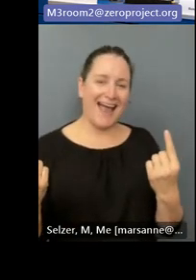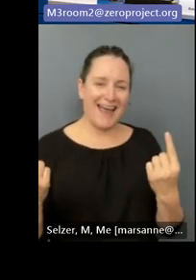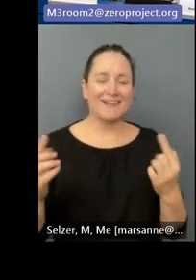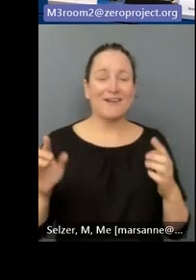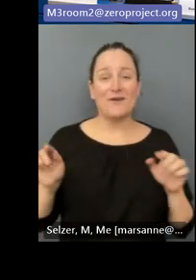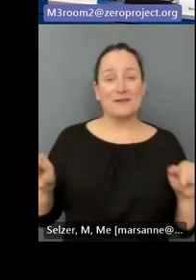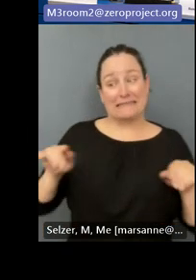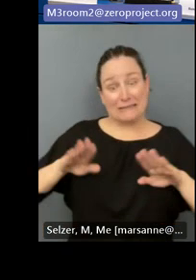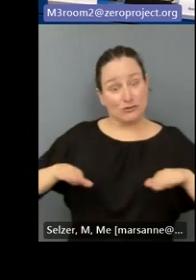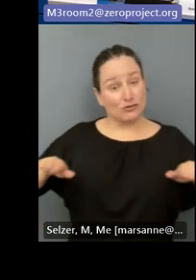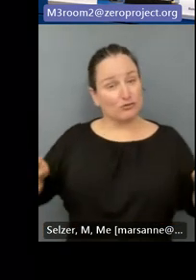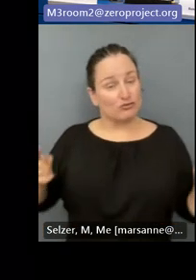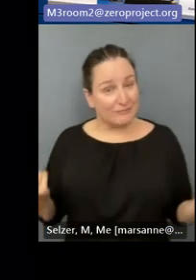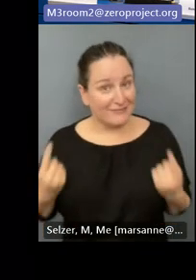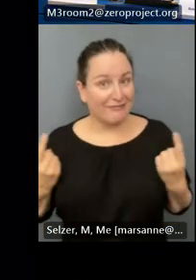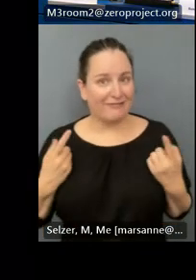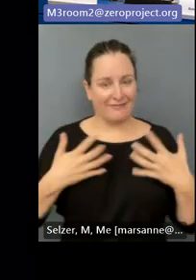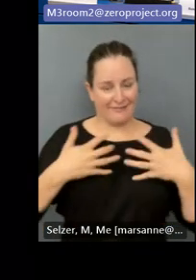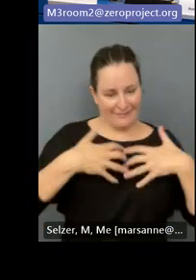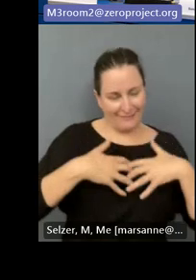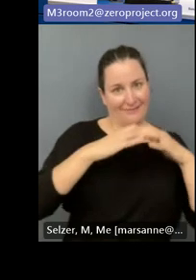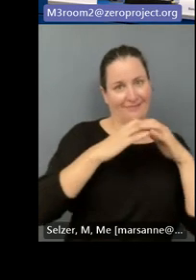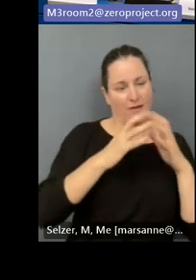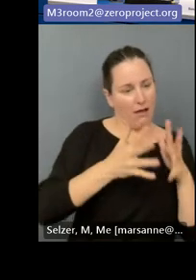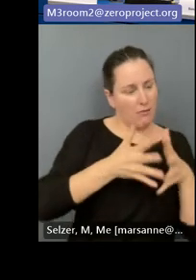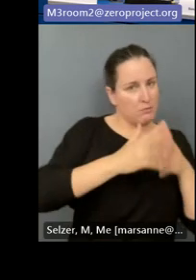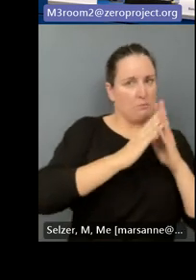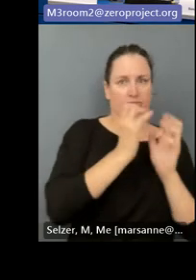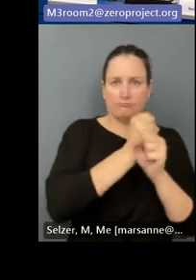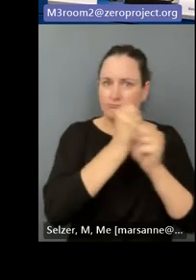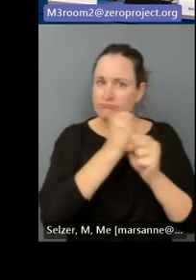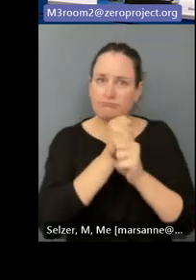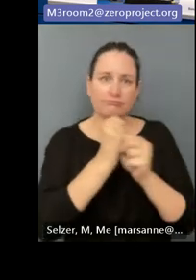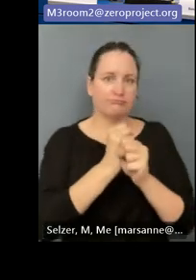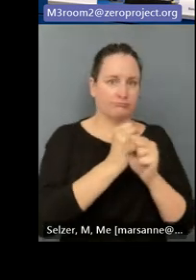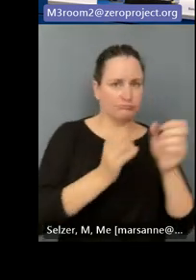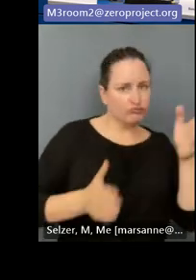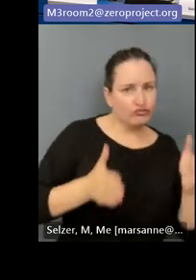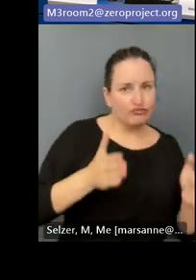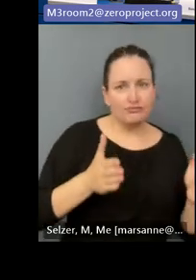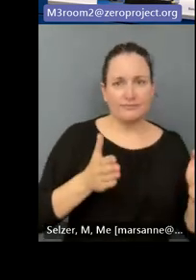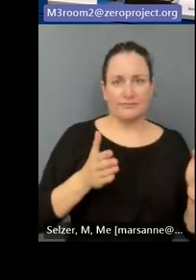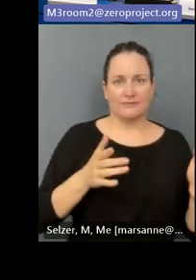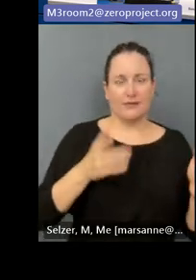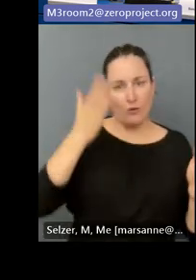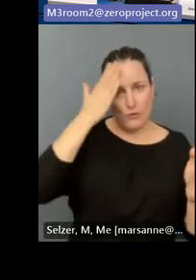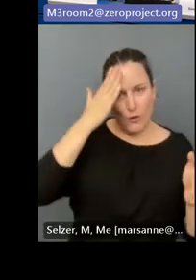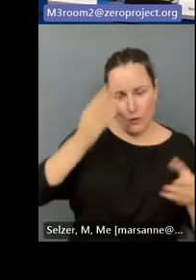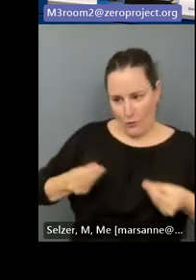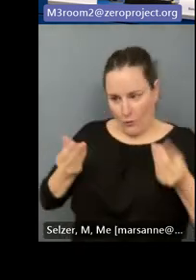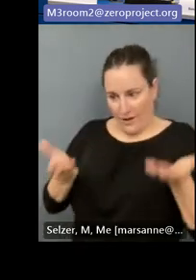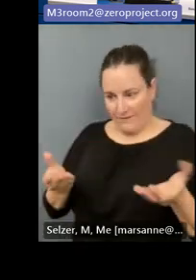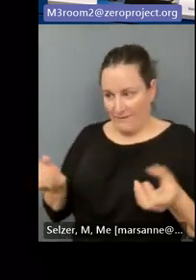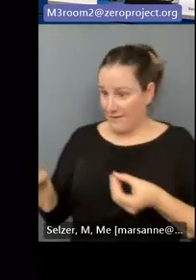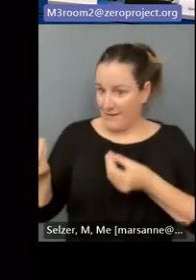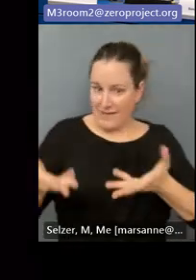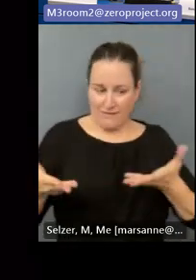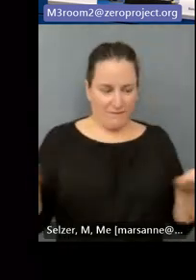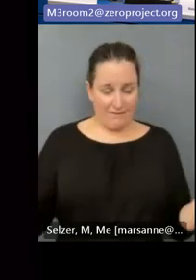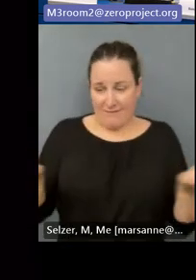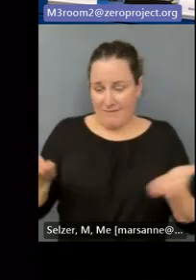the skills they have acquired, working in teams, communicating efficiently, developing innovative and